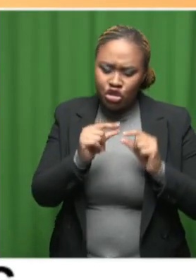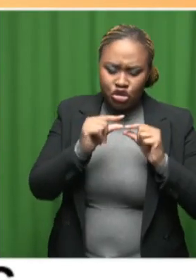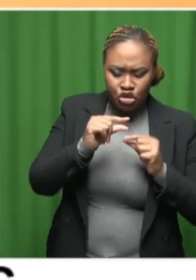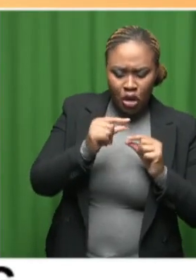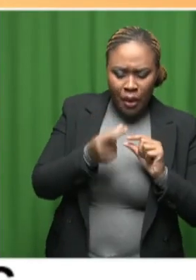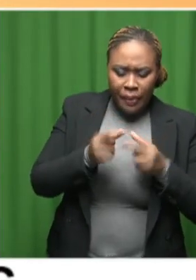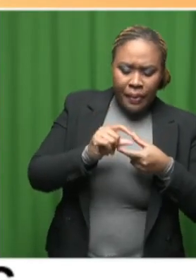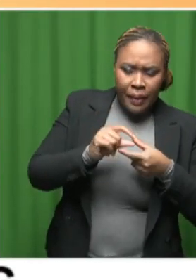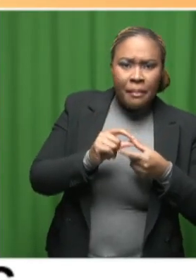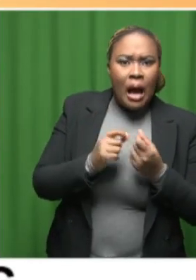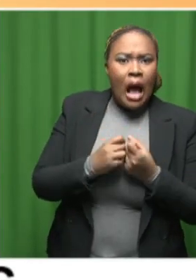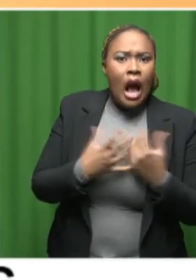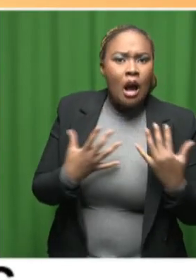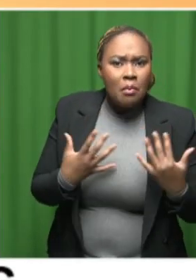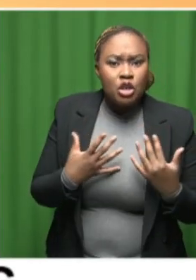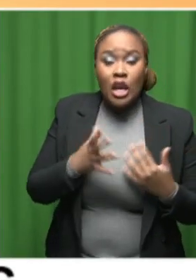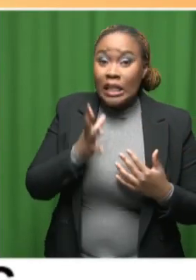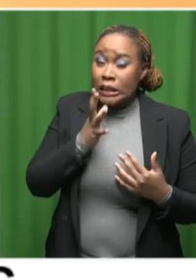help doctors